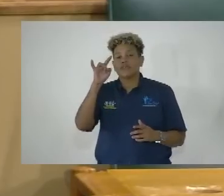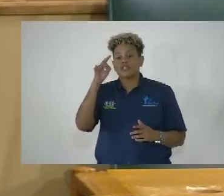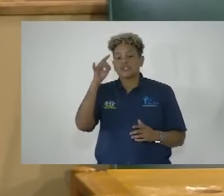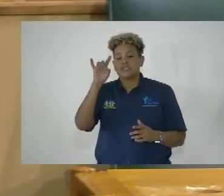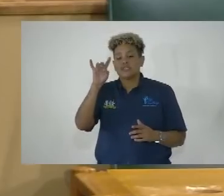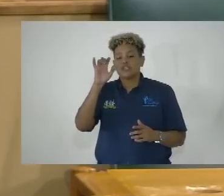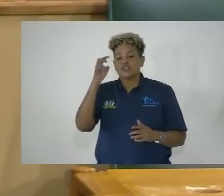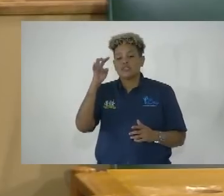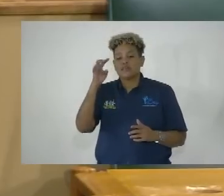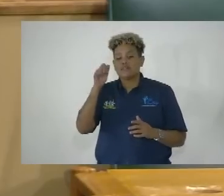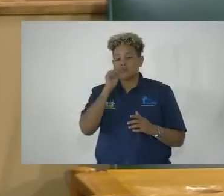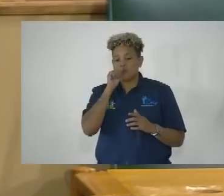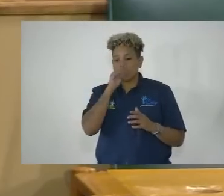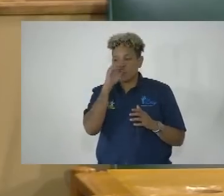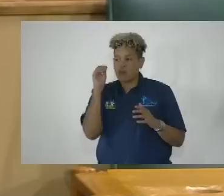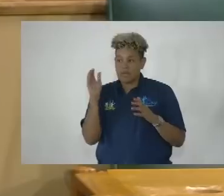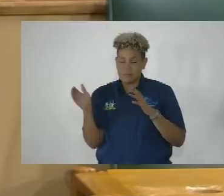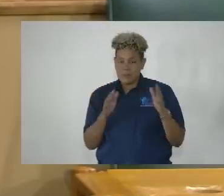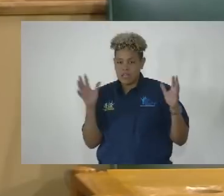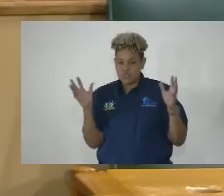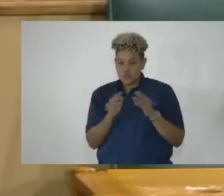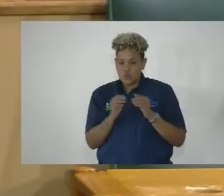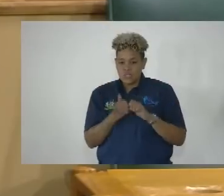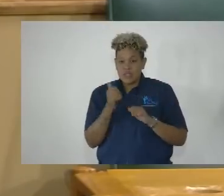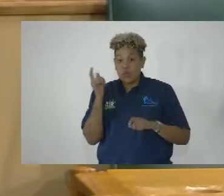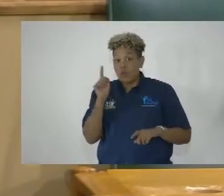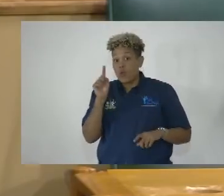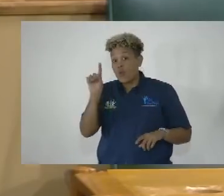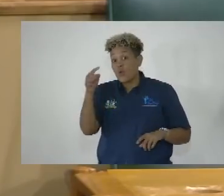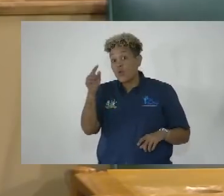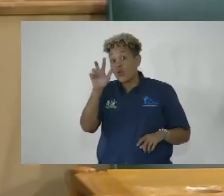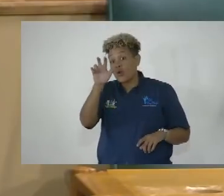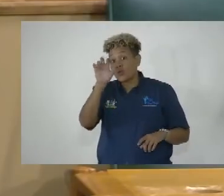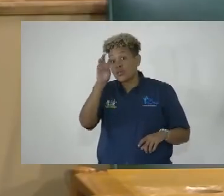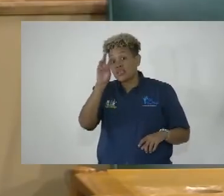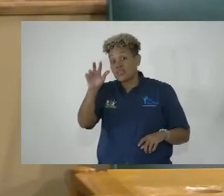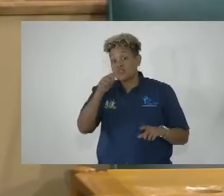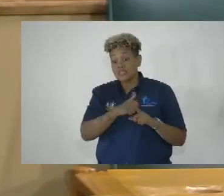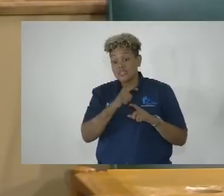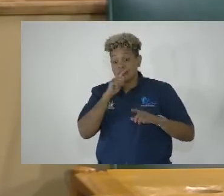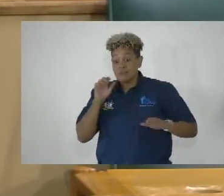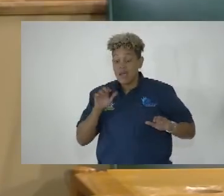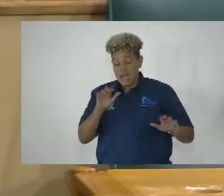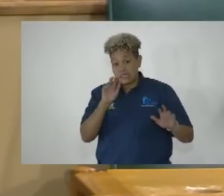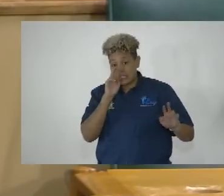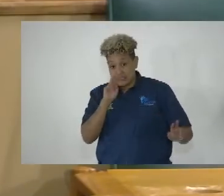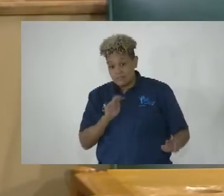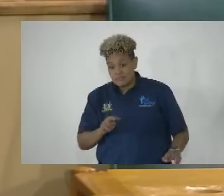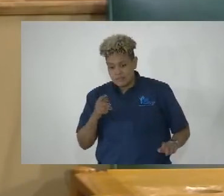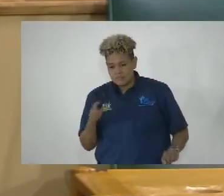sector plans in total, of which only 363 are active.